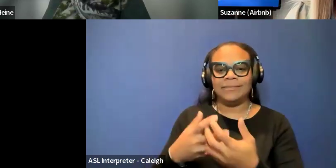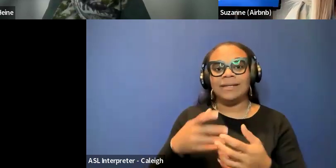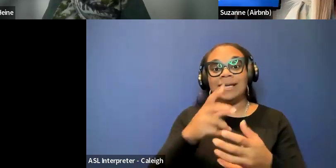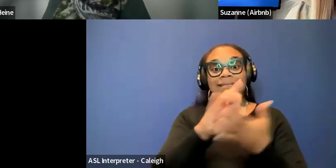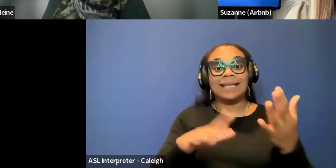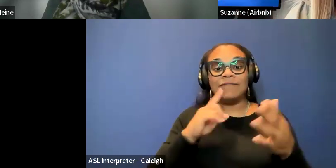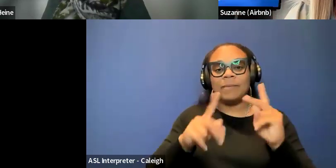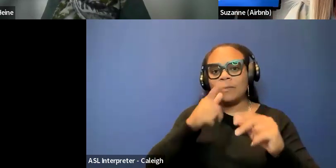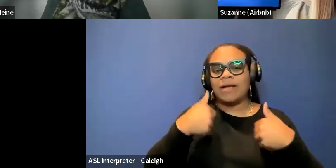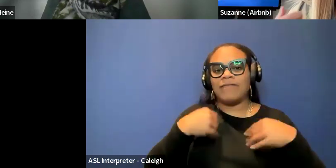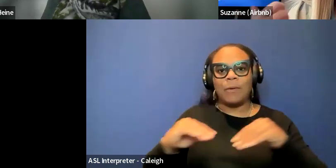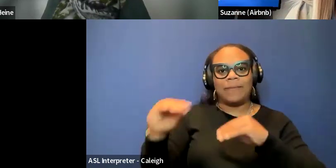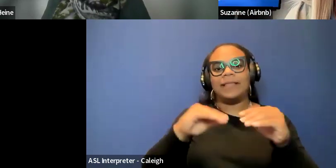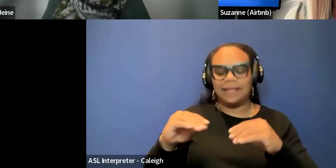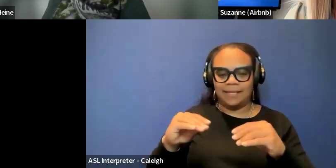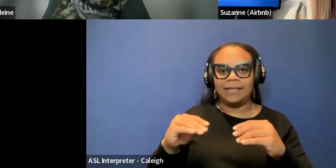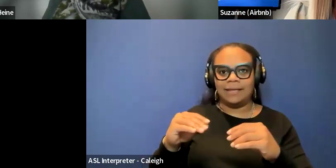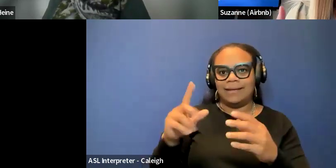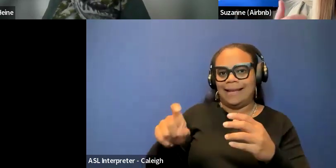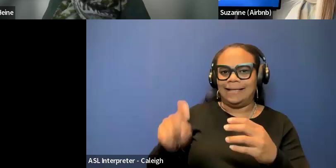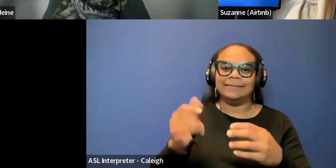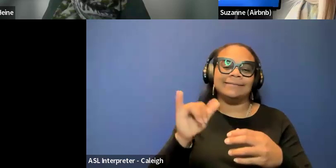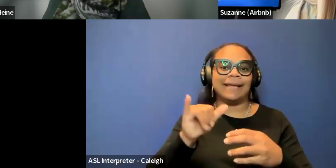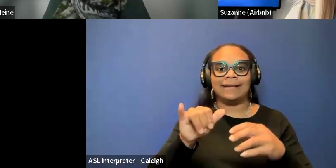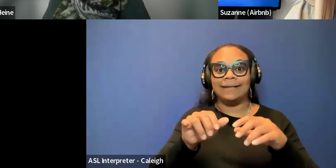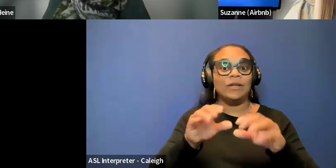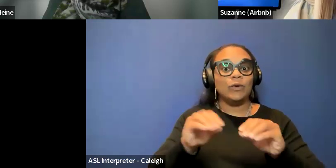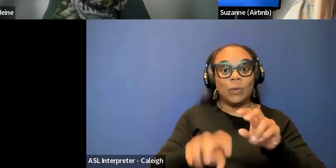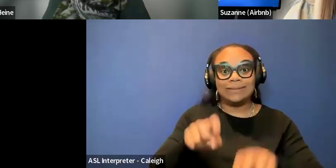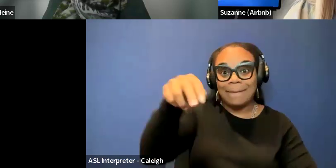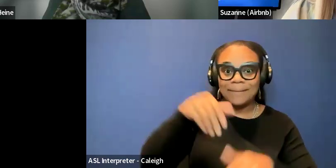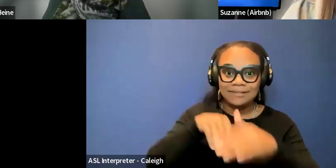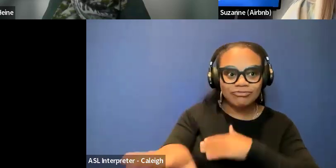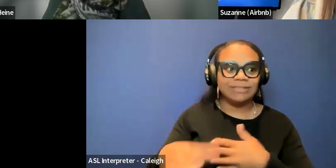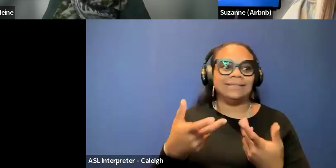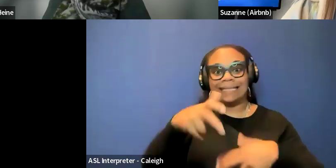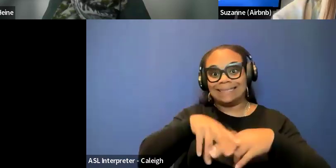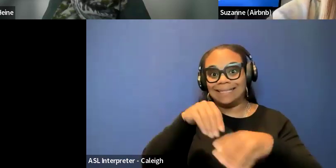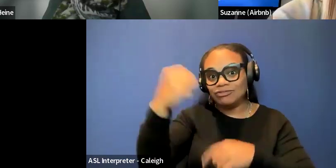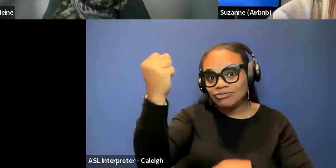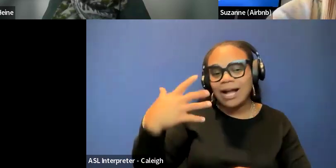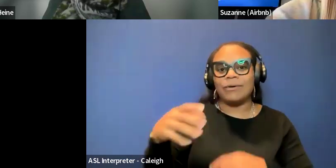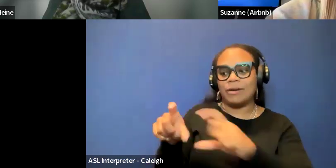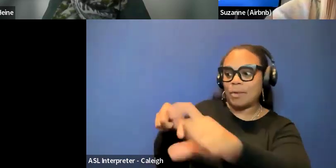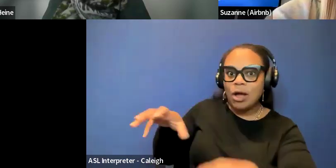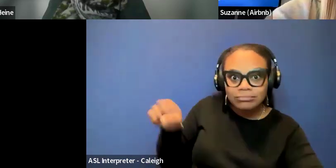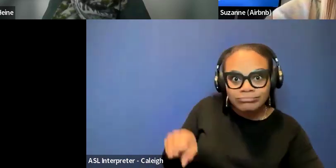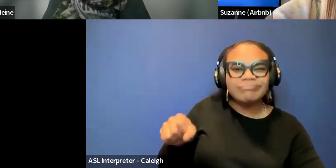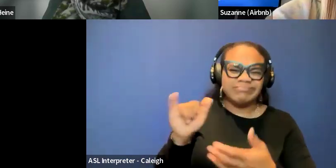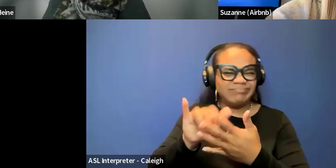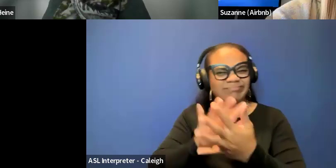they're things like a step-free guest entrance, a seat in the shower, grab bars, things like that. And demand for these